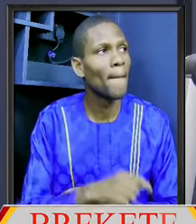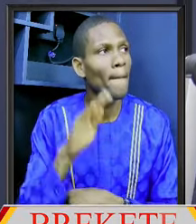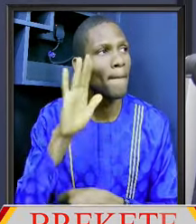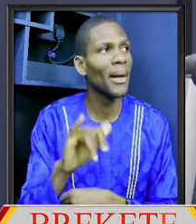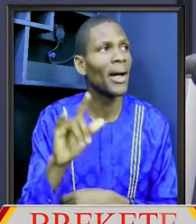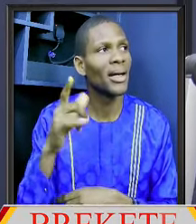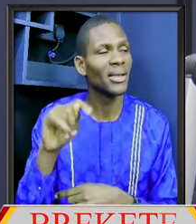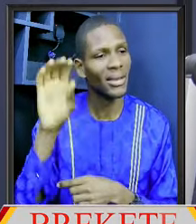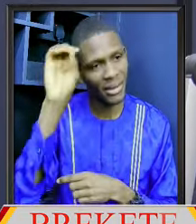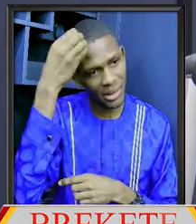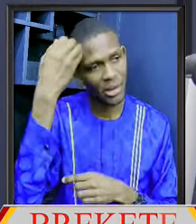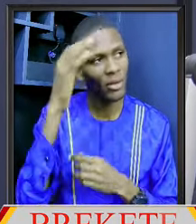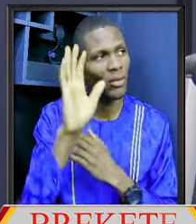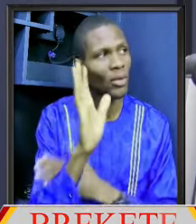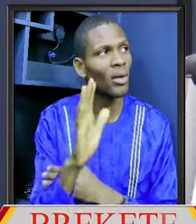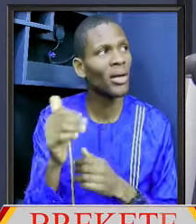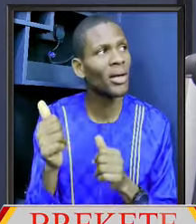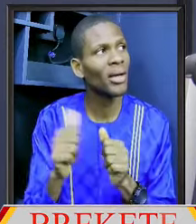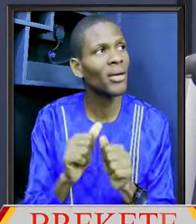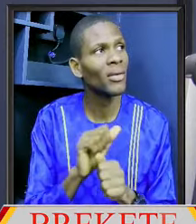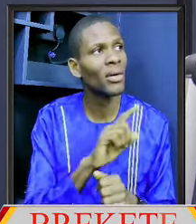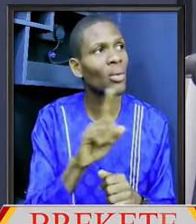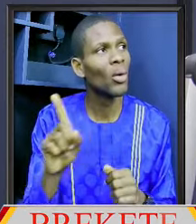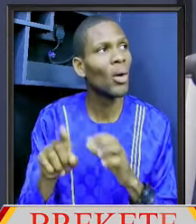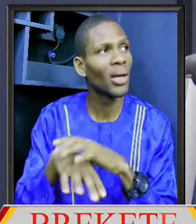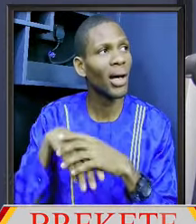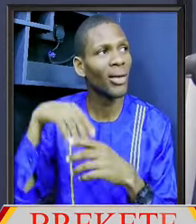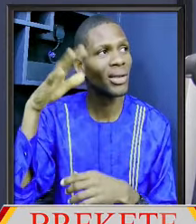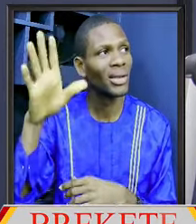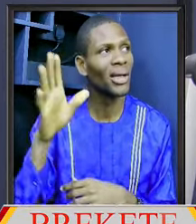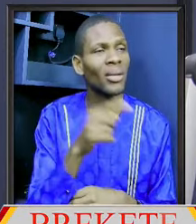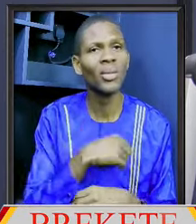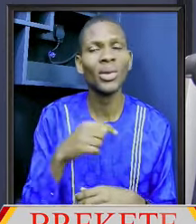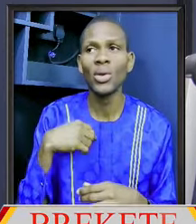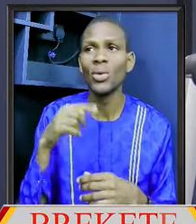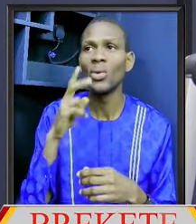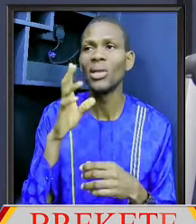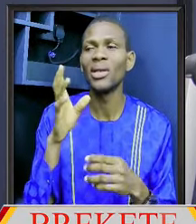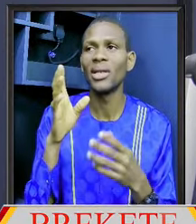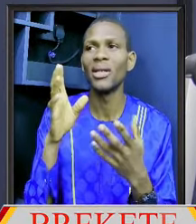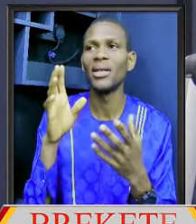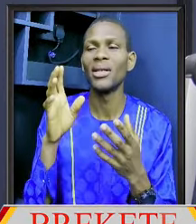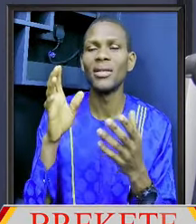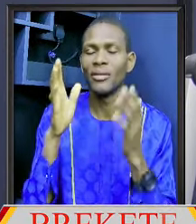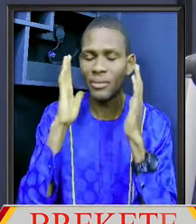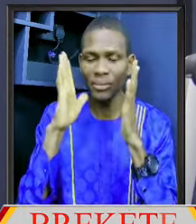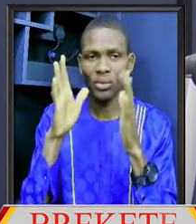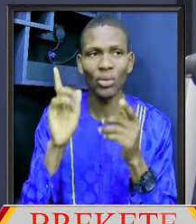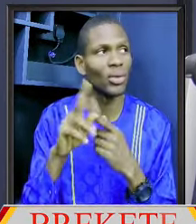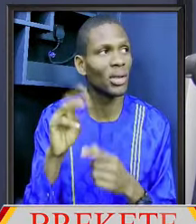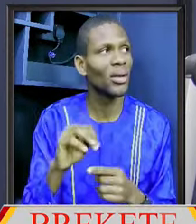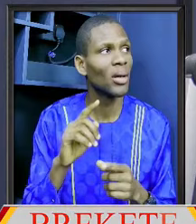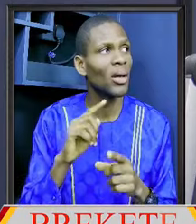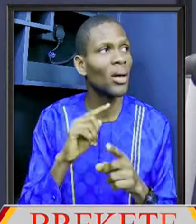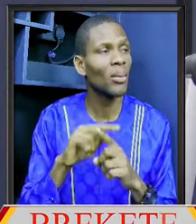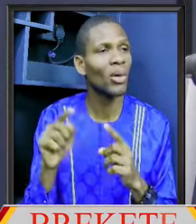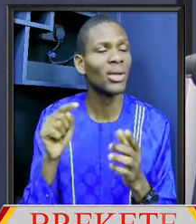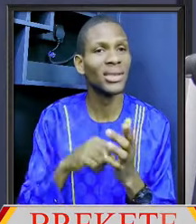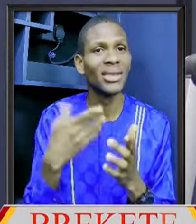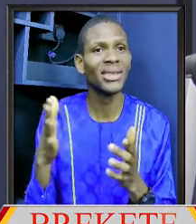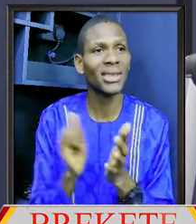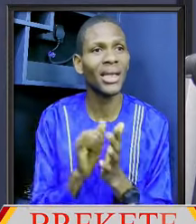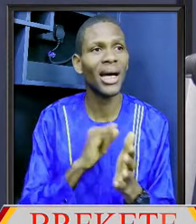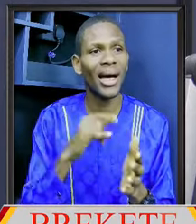by the grace of God, everybody way the outside will go attend to the person. But this is the way I talk, it be like a